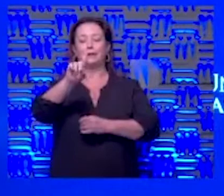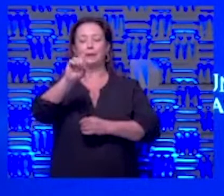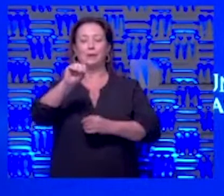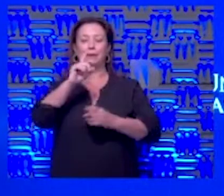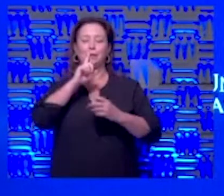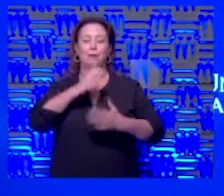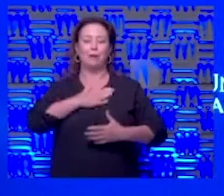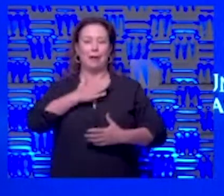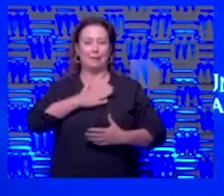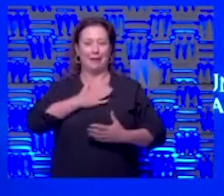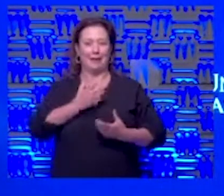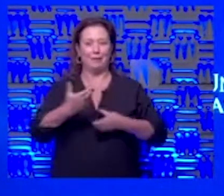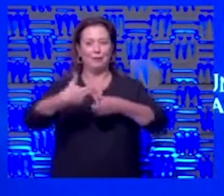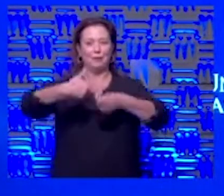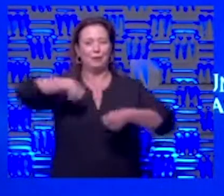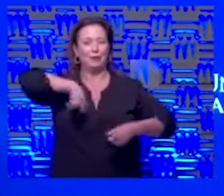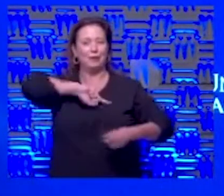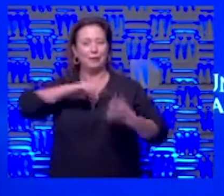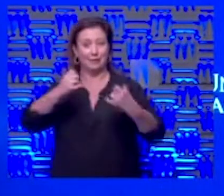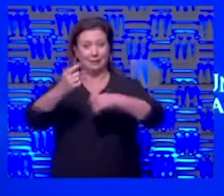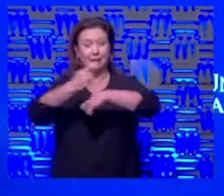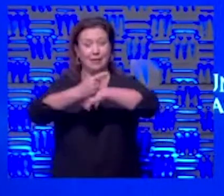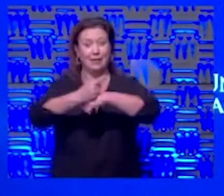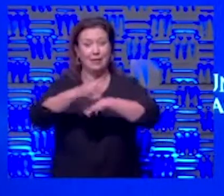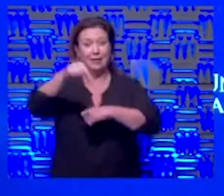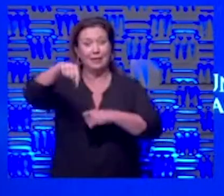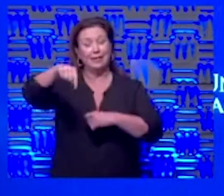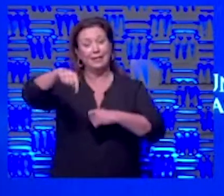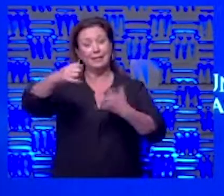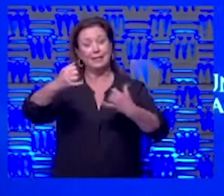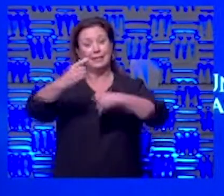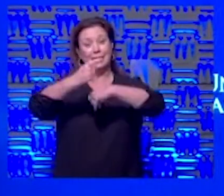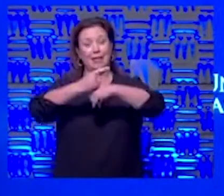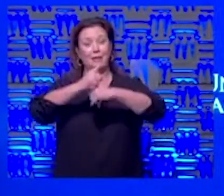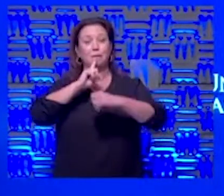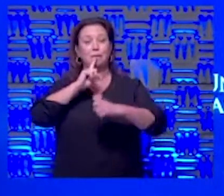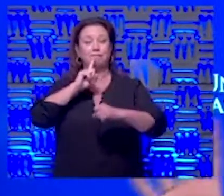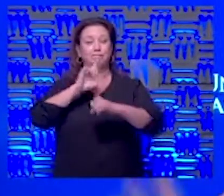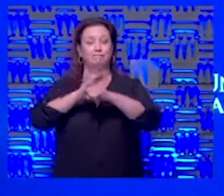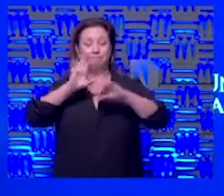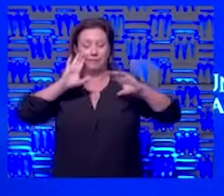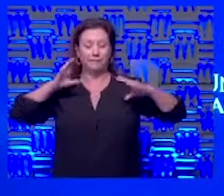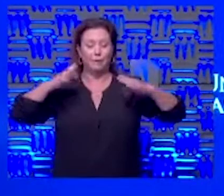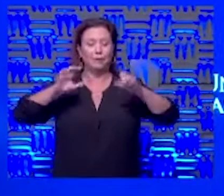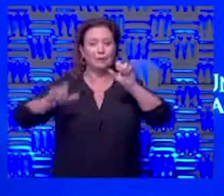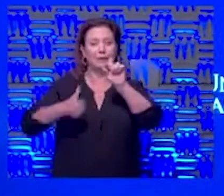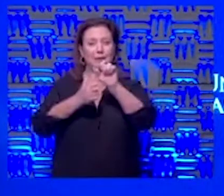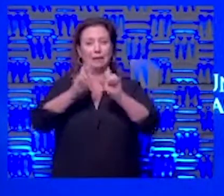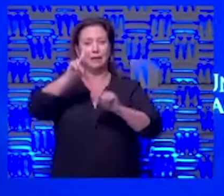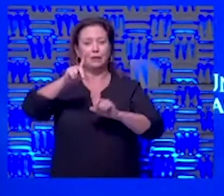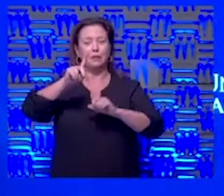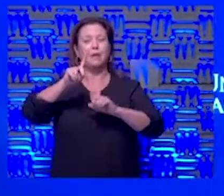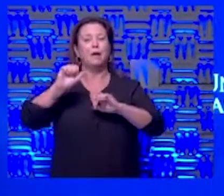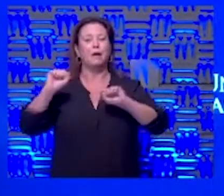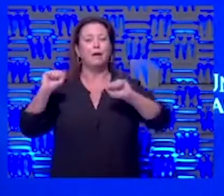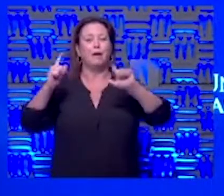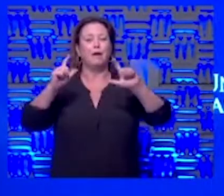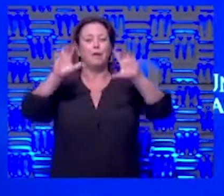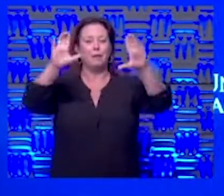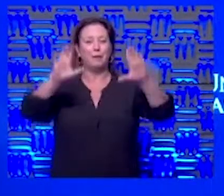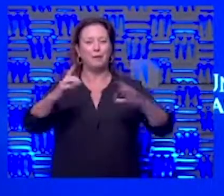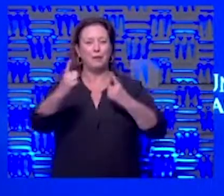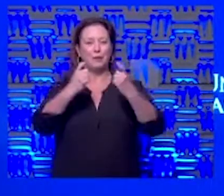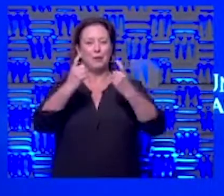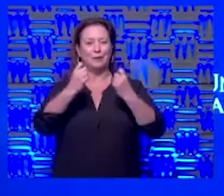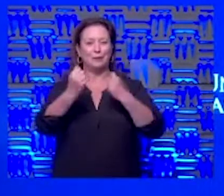grateful to have you join us today. This is the day that we dedicate to trying to catch up on all the many and wonderful